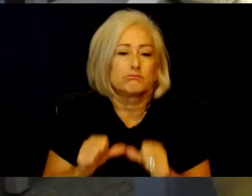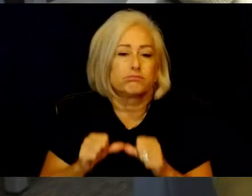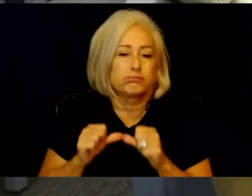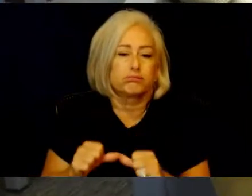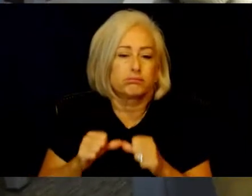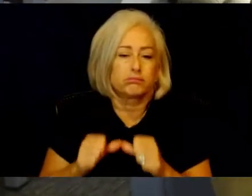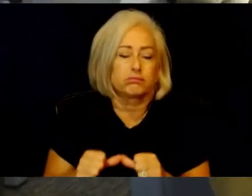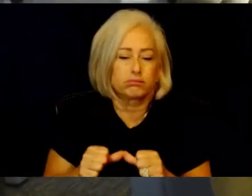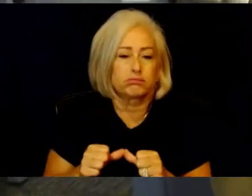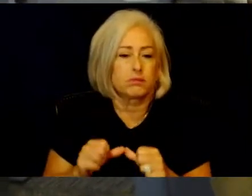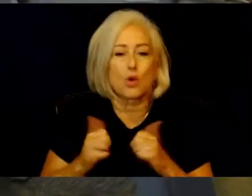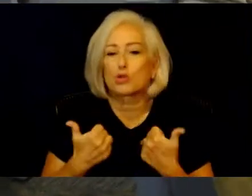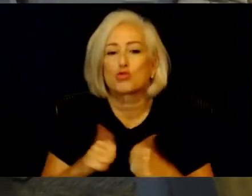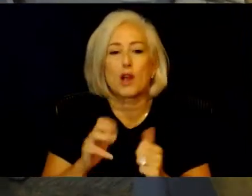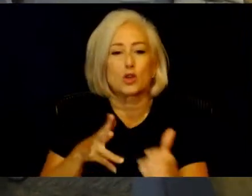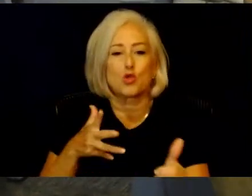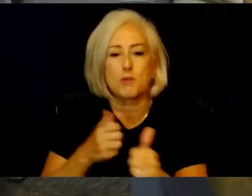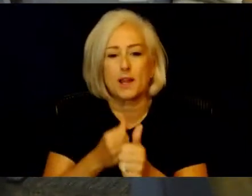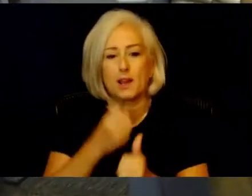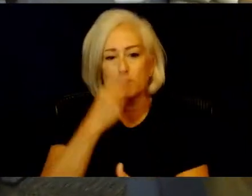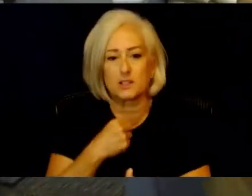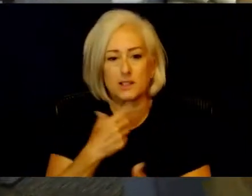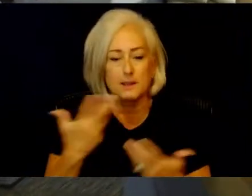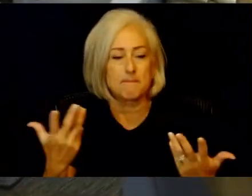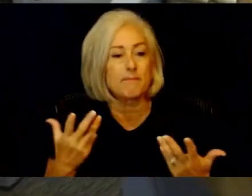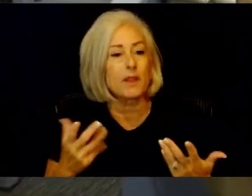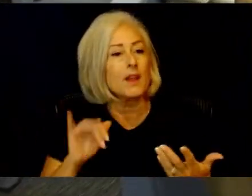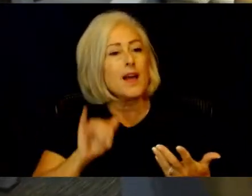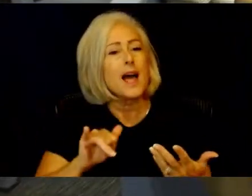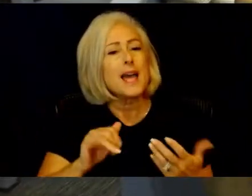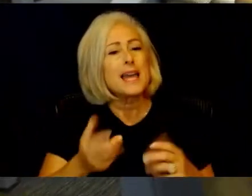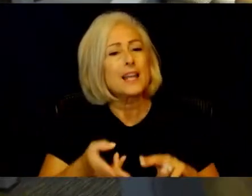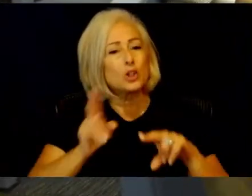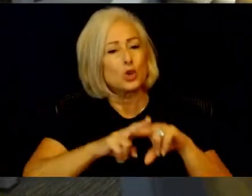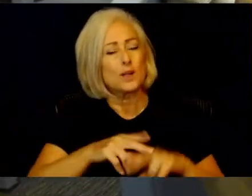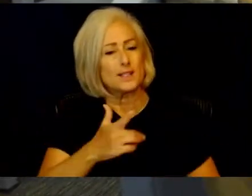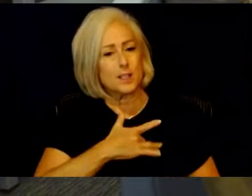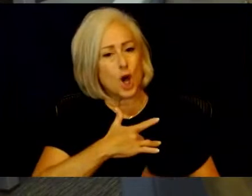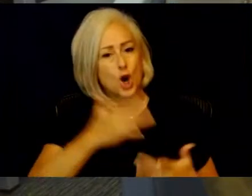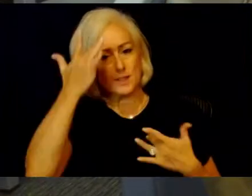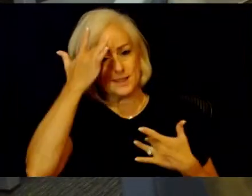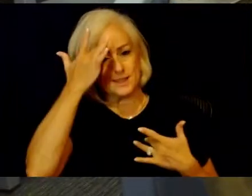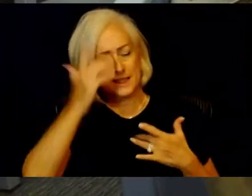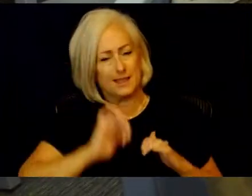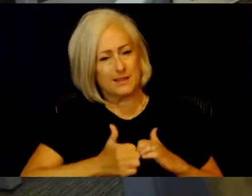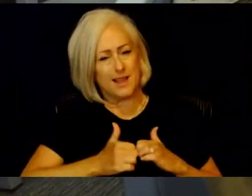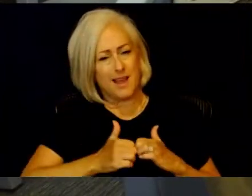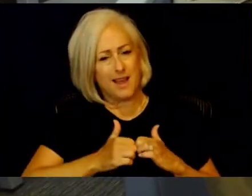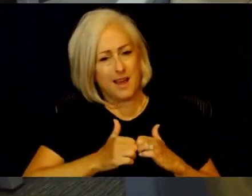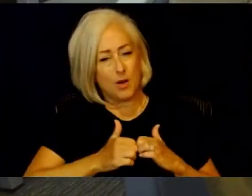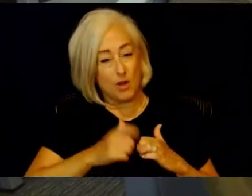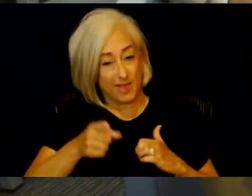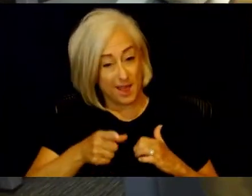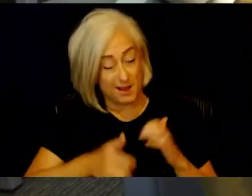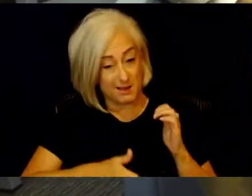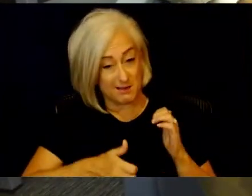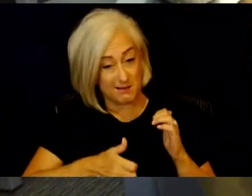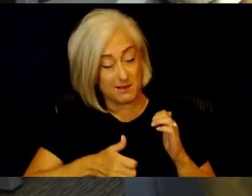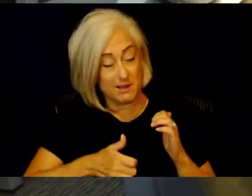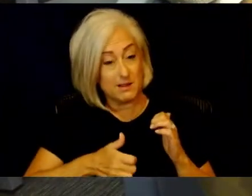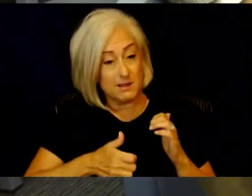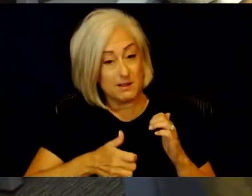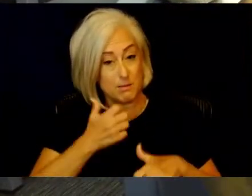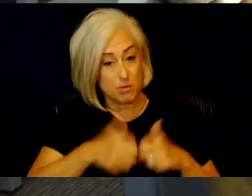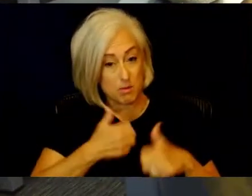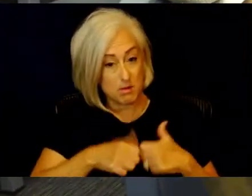is how does it increase your chances of heart disease? Is that one of the biggies when it comes to bad sleep health? Right. So